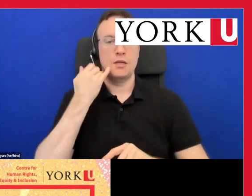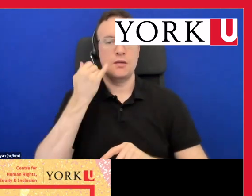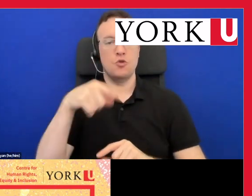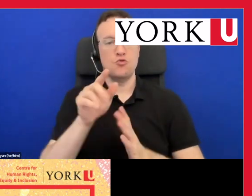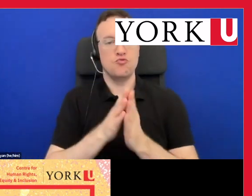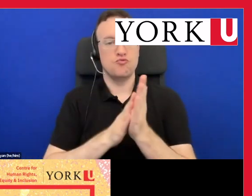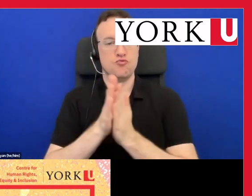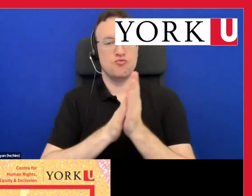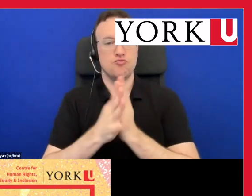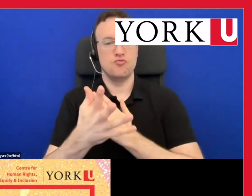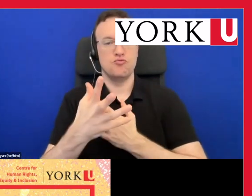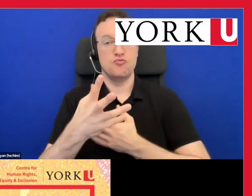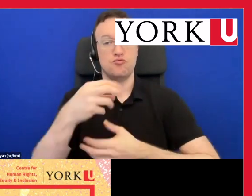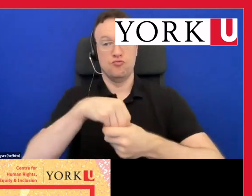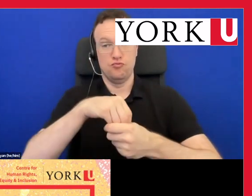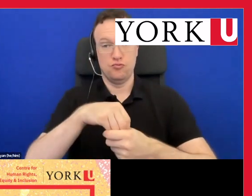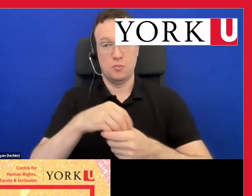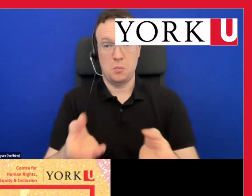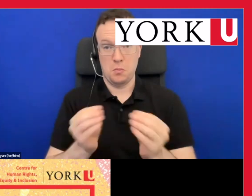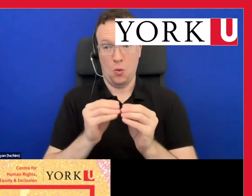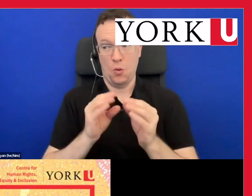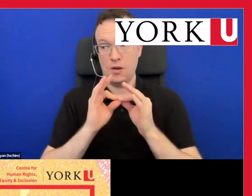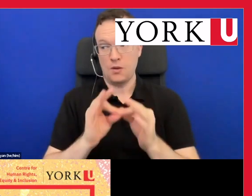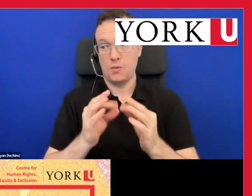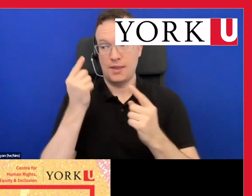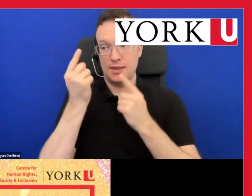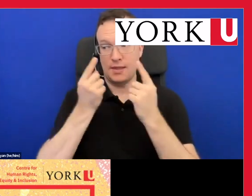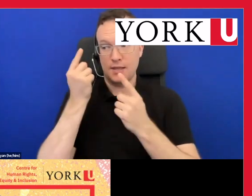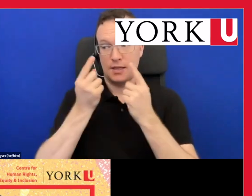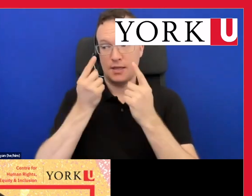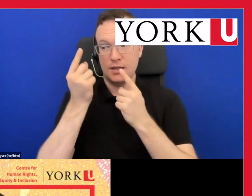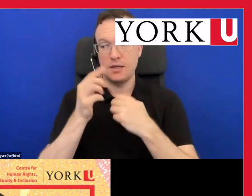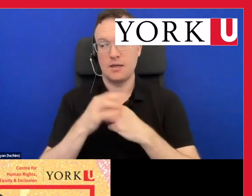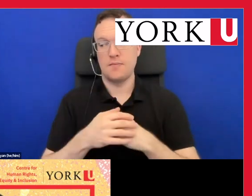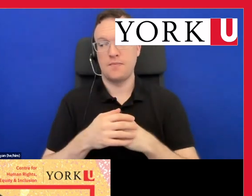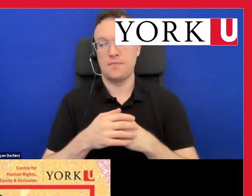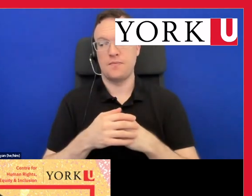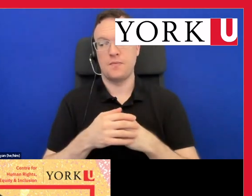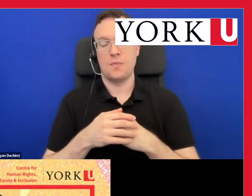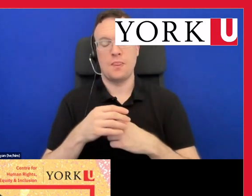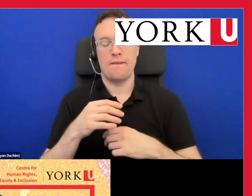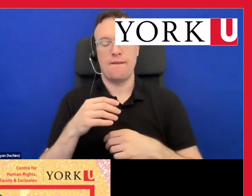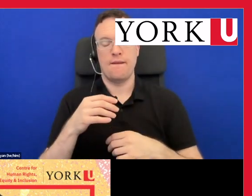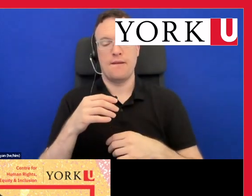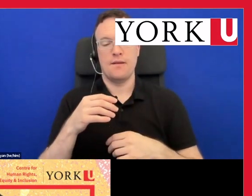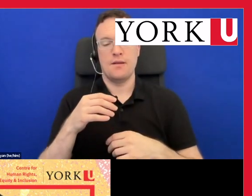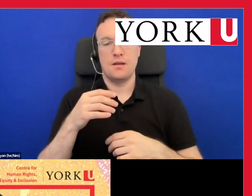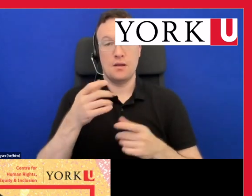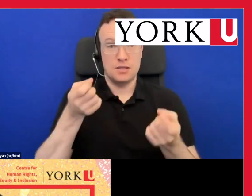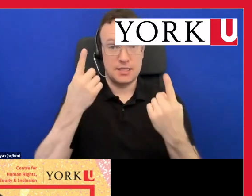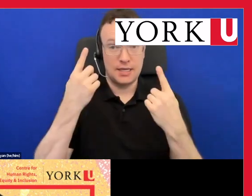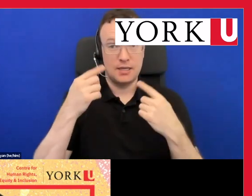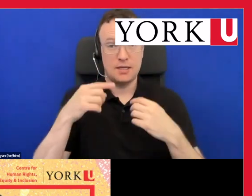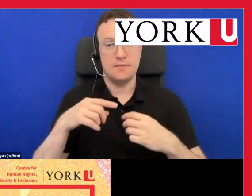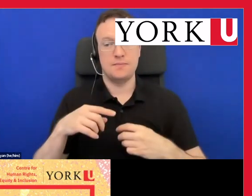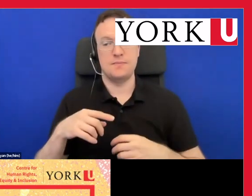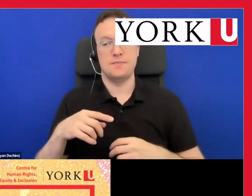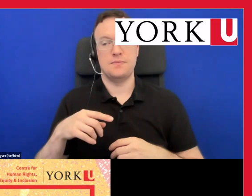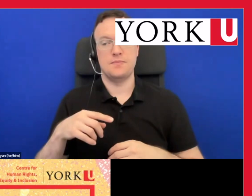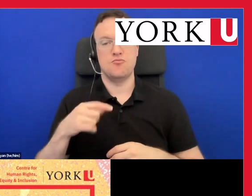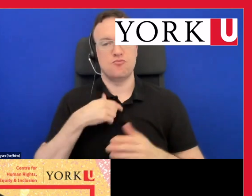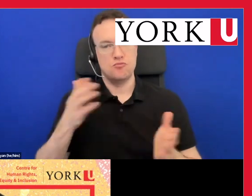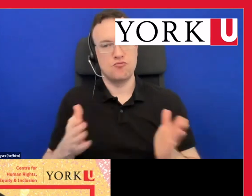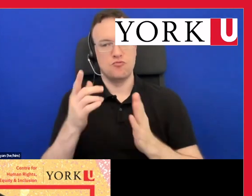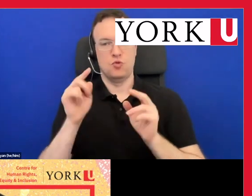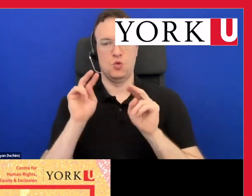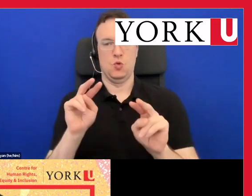to engage further in the thinking and further in this understanding, I encourage you to have a